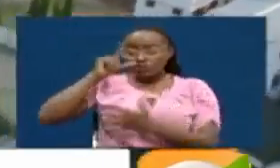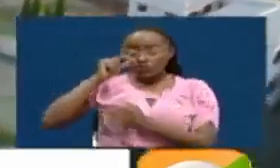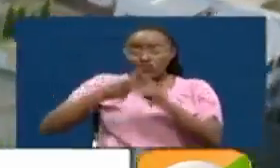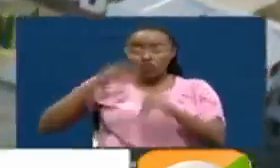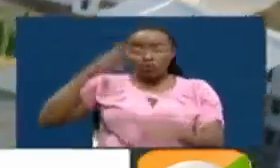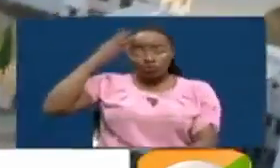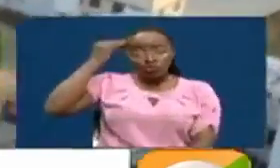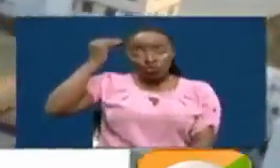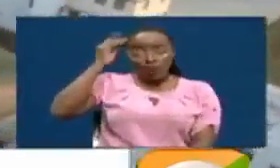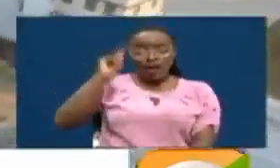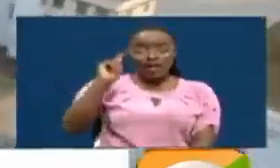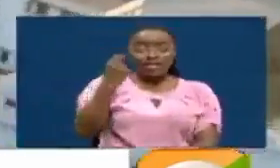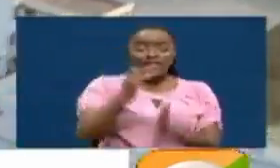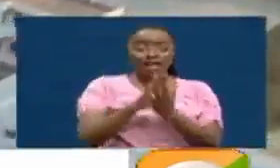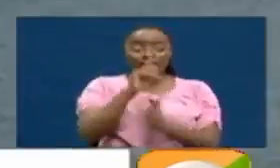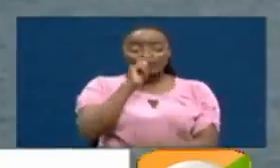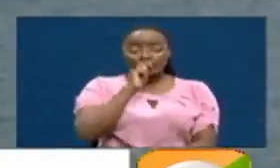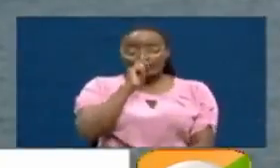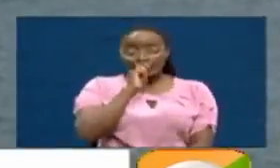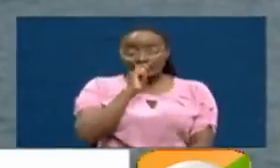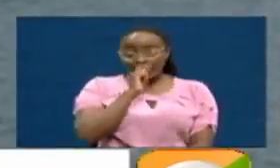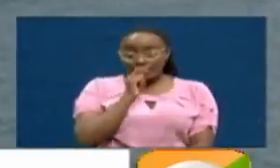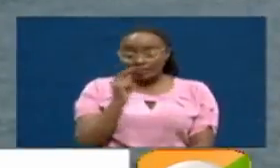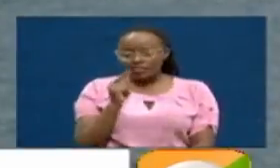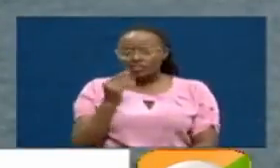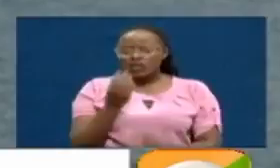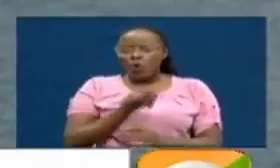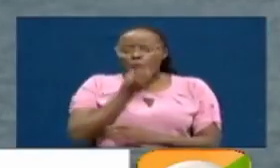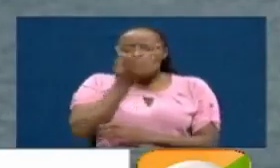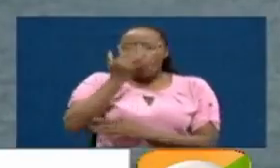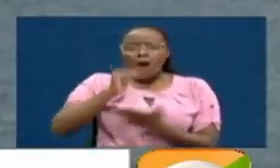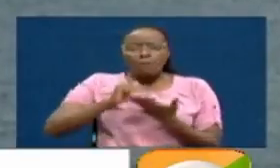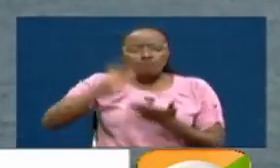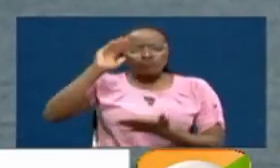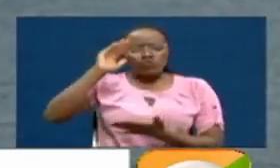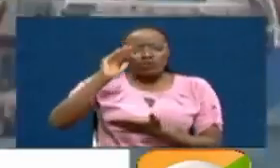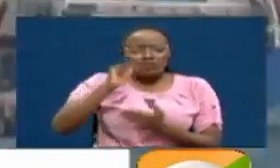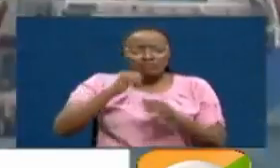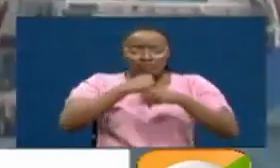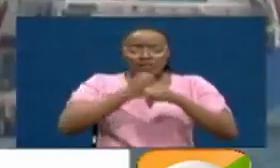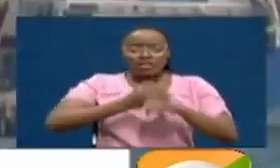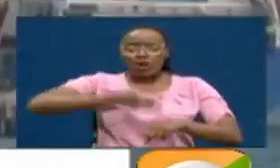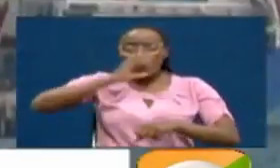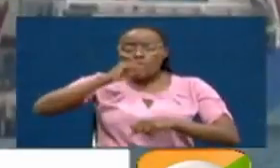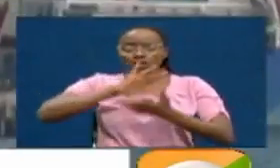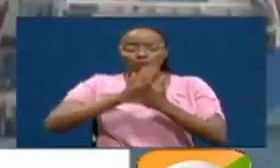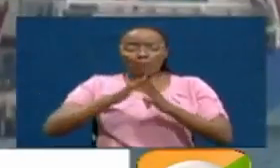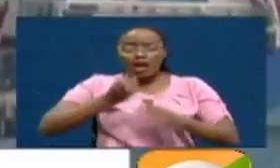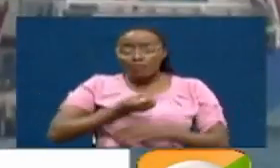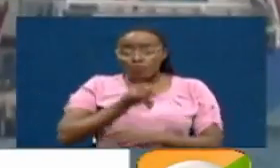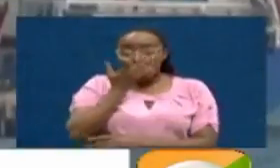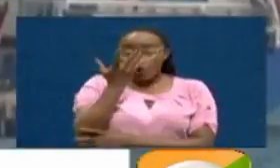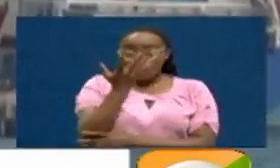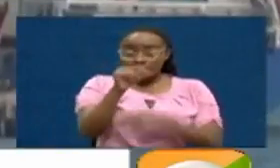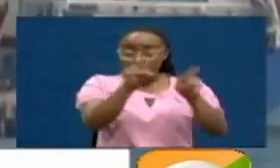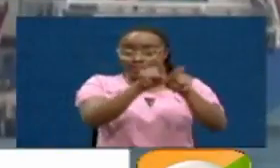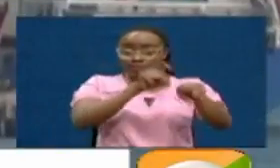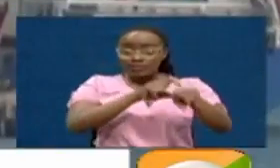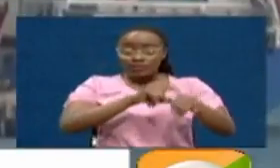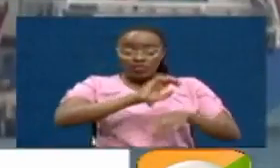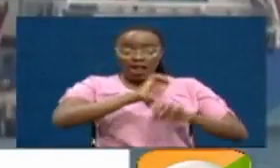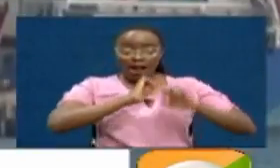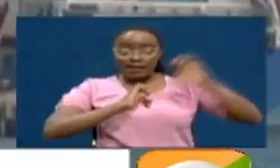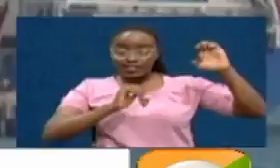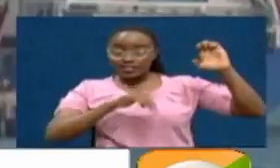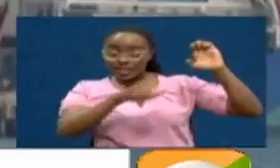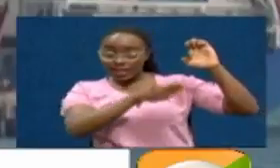Somalia, Kenya and Tanzania, is warmer than usual, making the waters warm. At the same time, the eastern part of